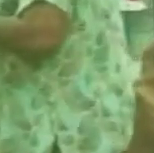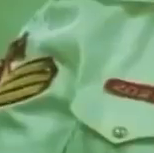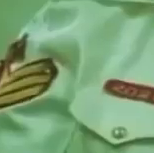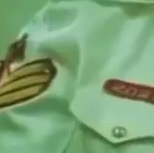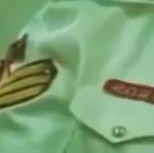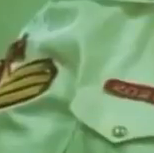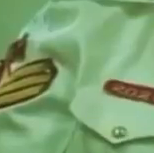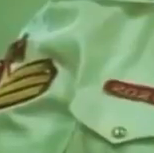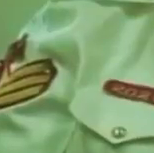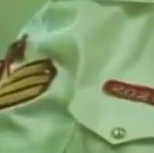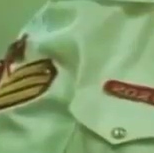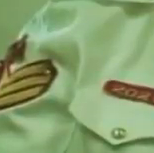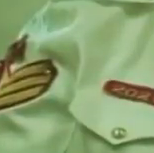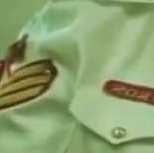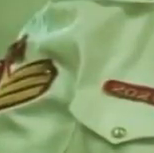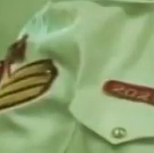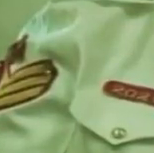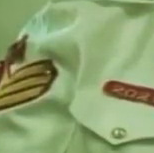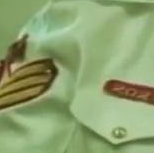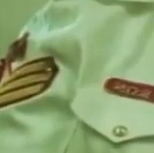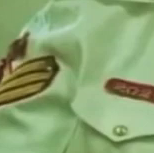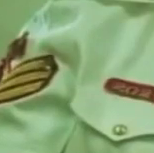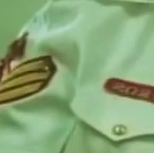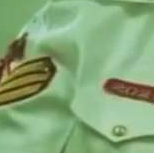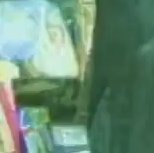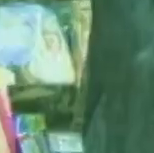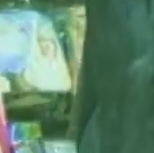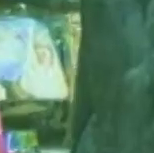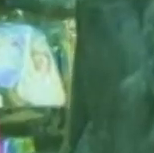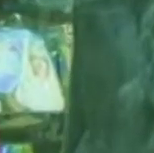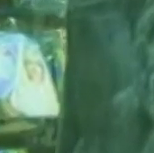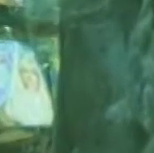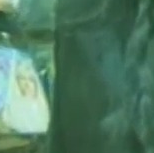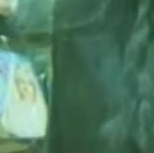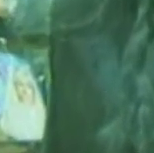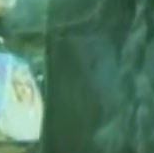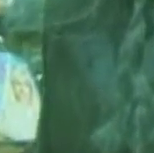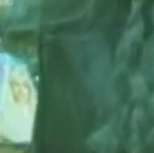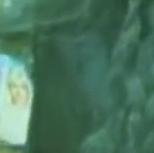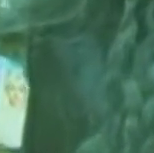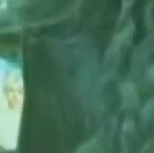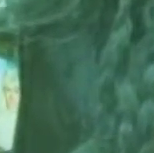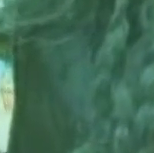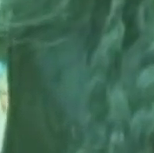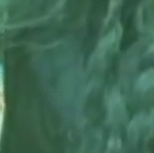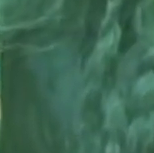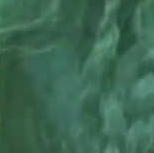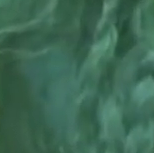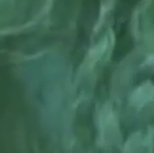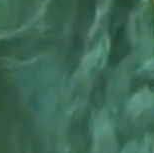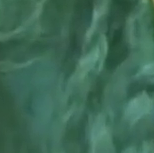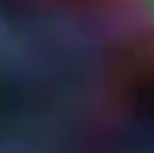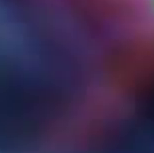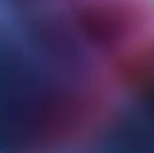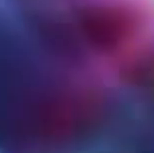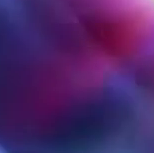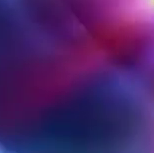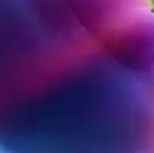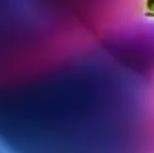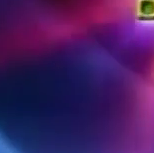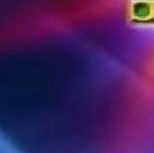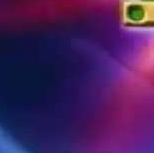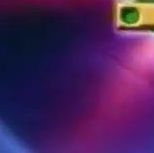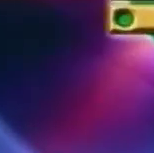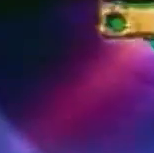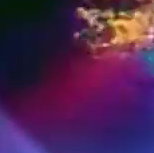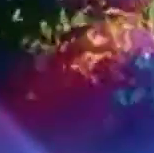We'll tell you what you can do to stay safe. Don't you move. The Bahamas Tonight Weekend Edition starts right now.